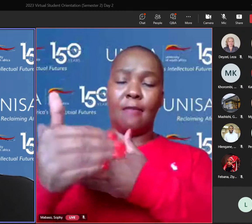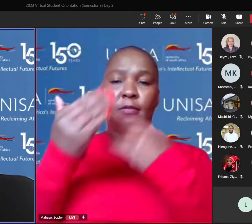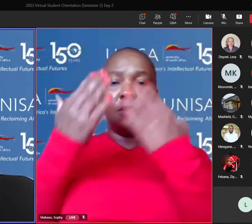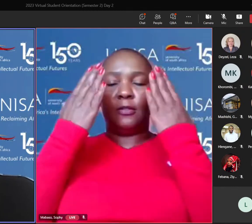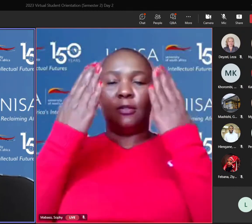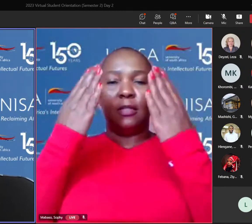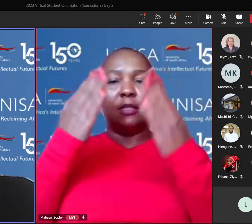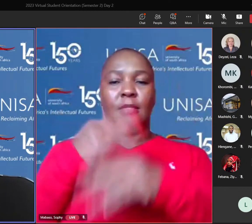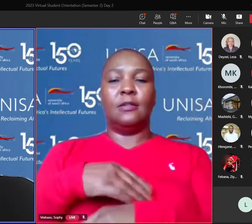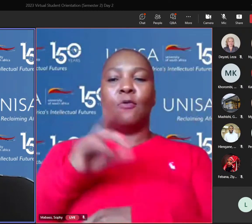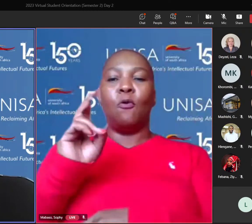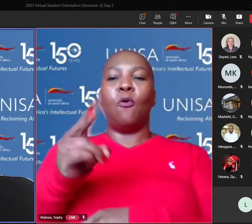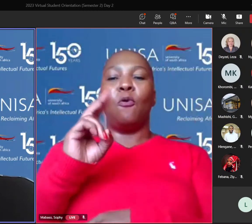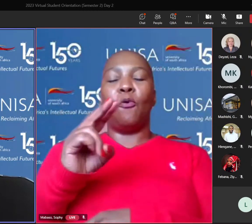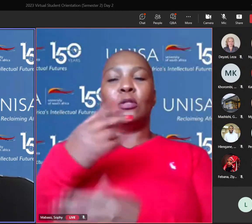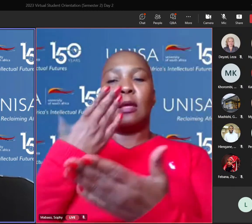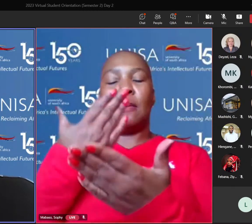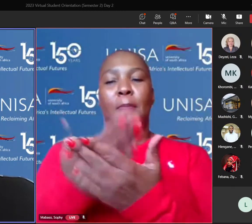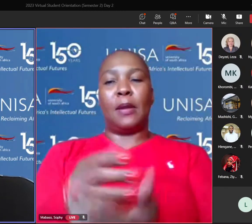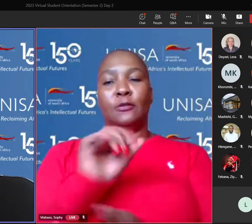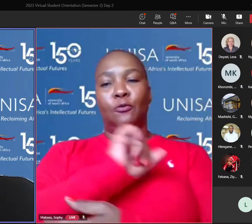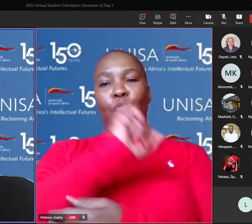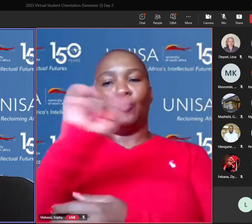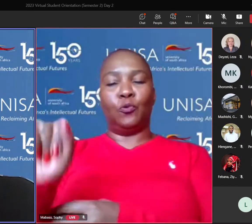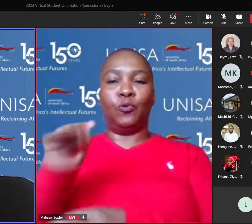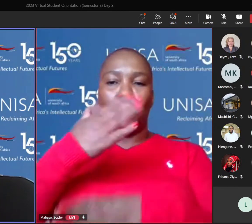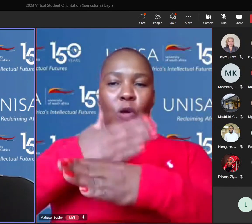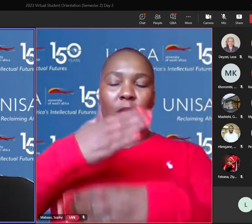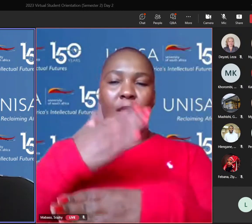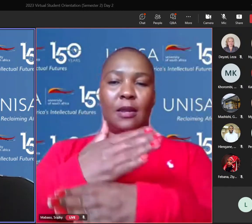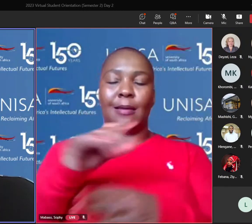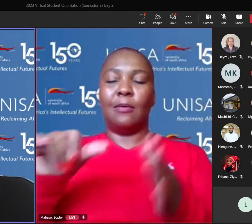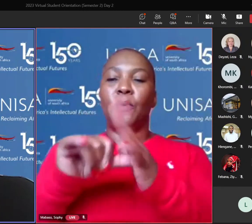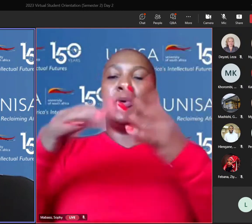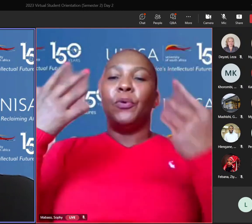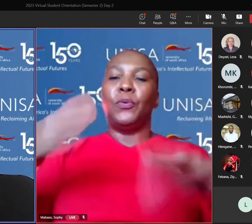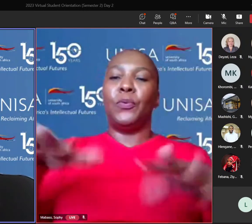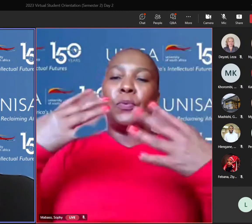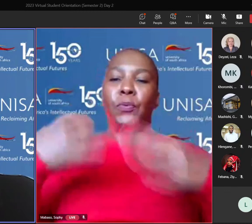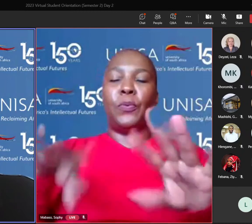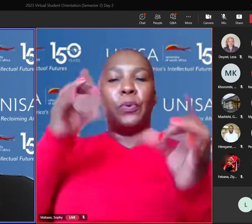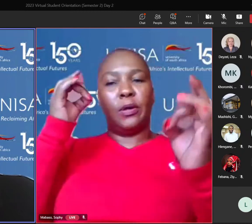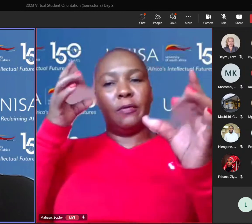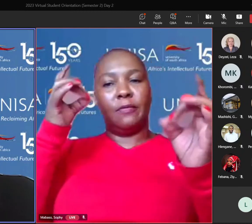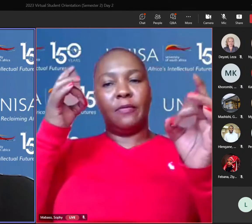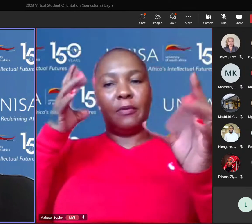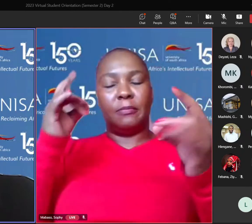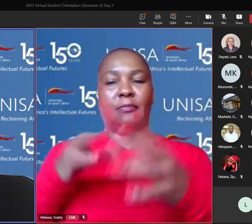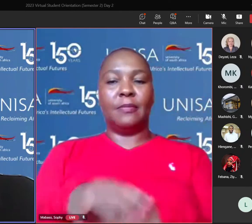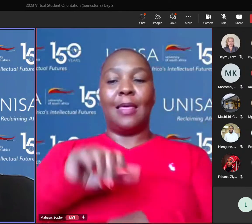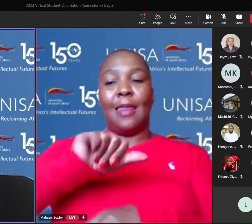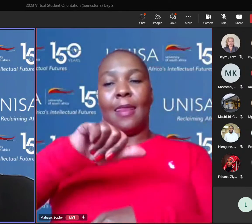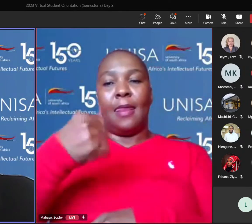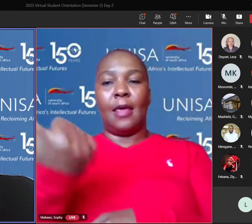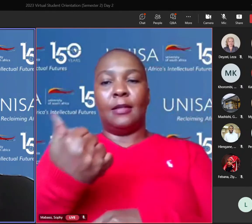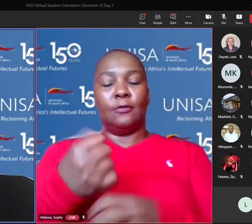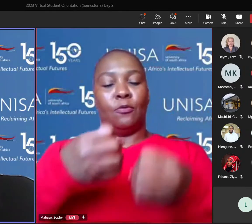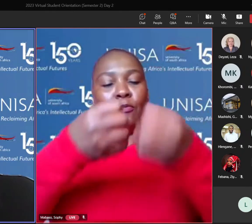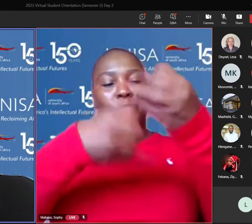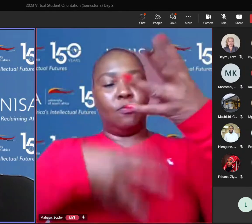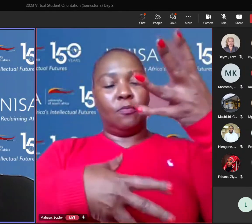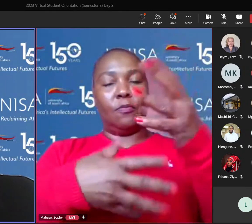that also will apply to your career. So it's very, very important information. So next on the list is, unfortunately,